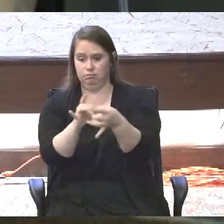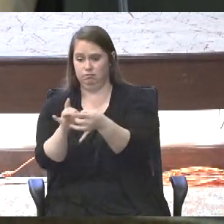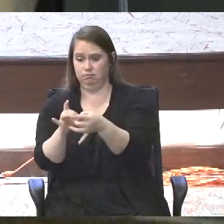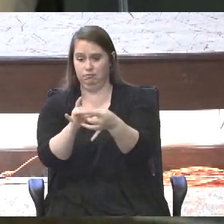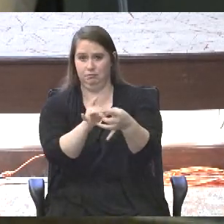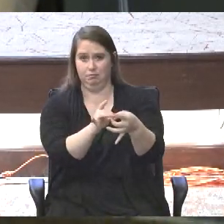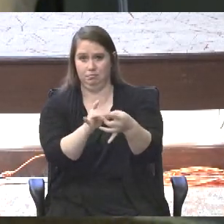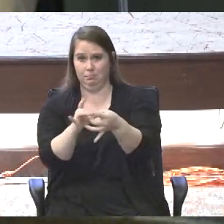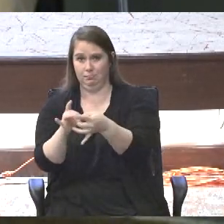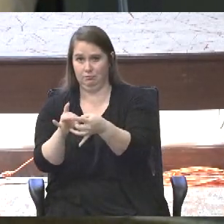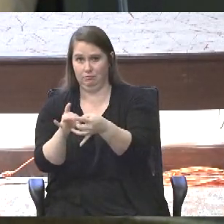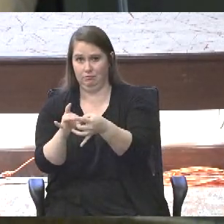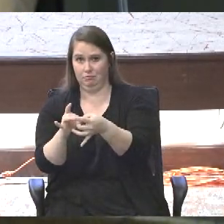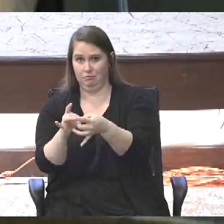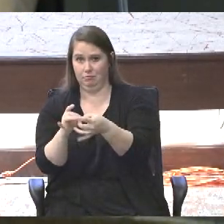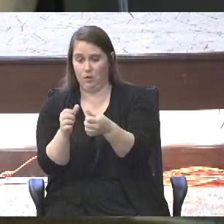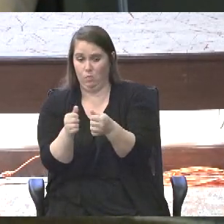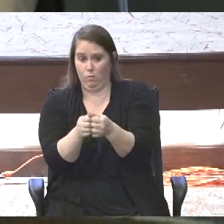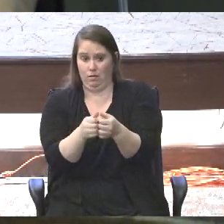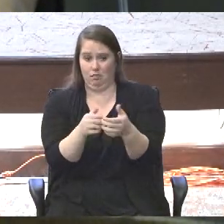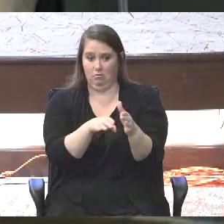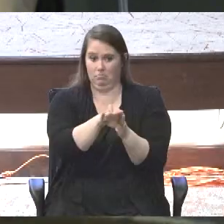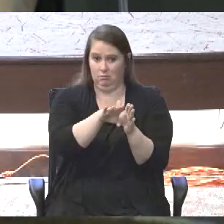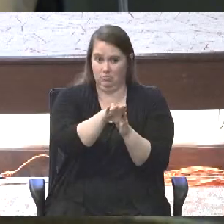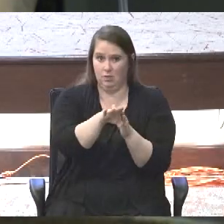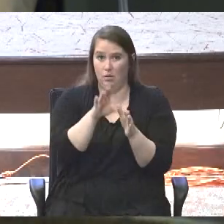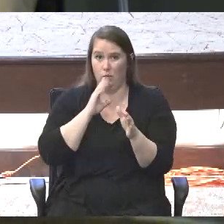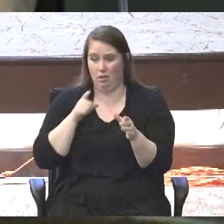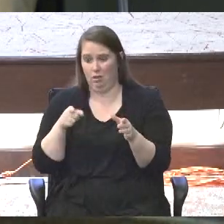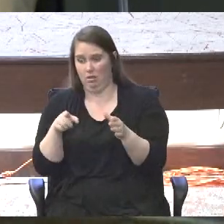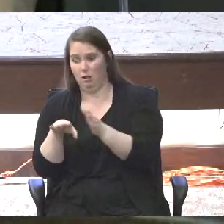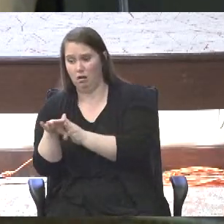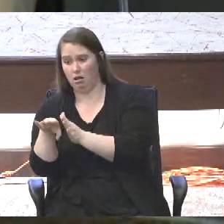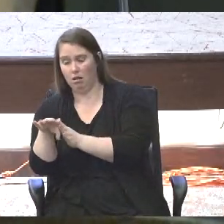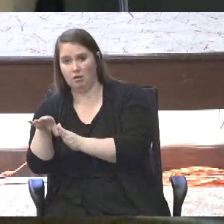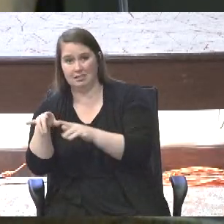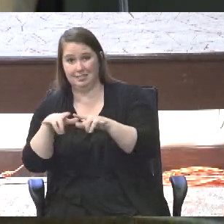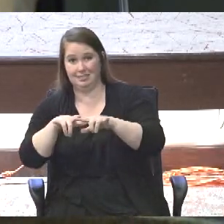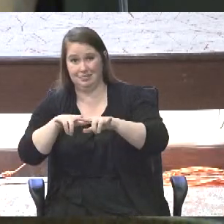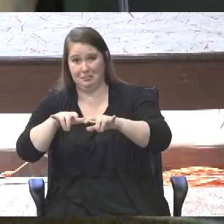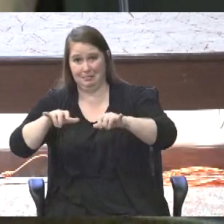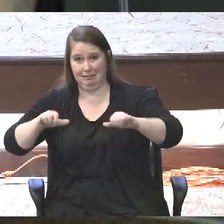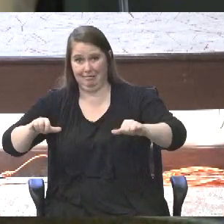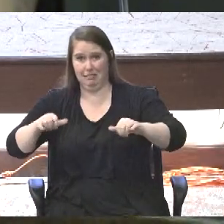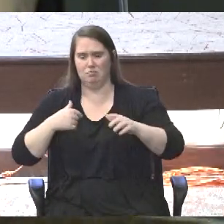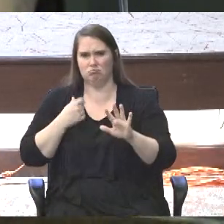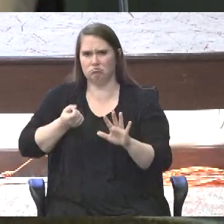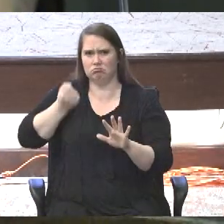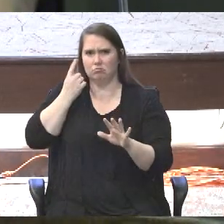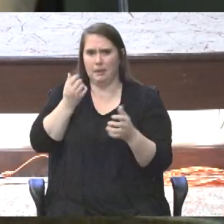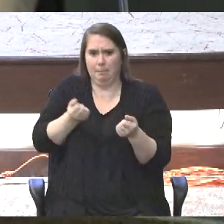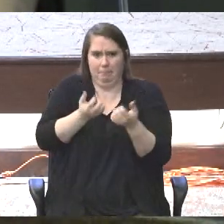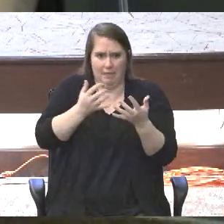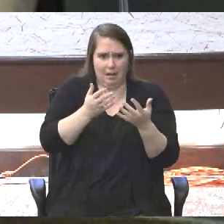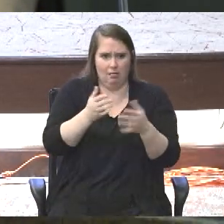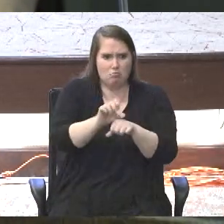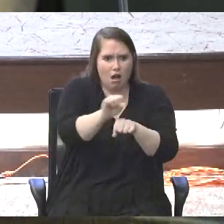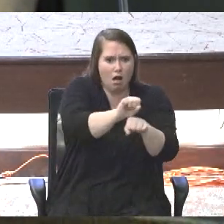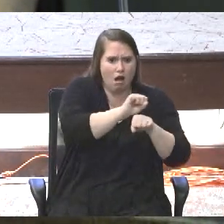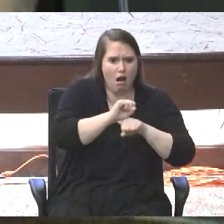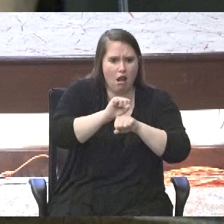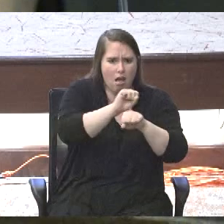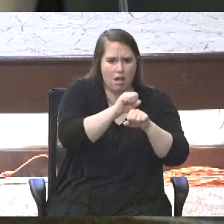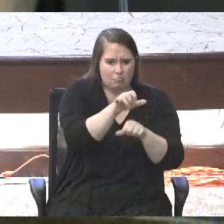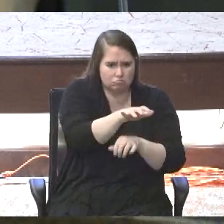Is it going to go at the same time? Because I know there's a lot of things that we want done in the little